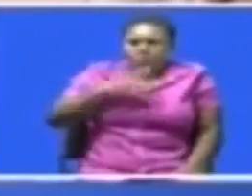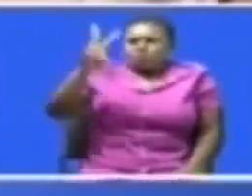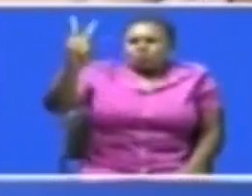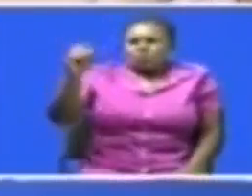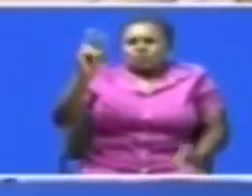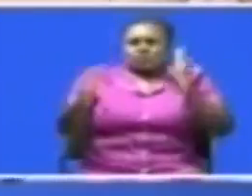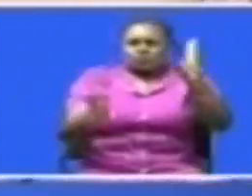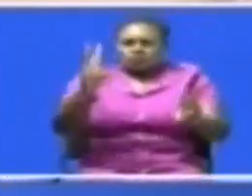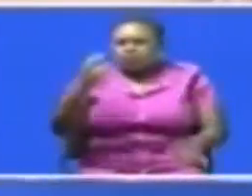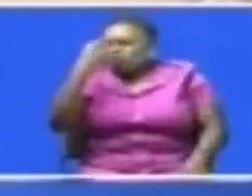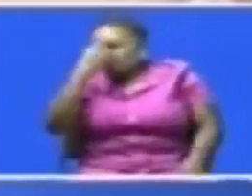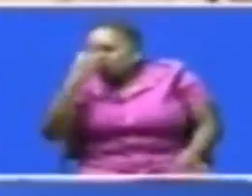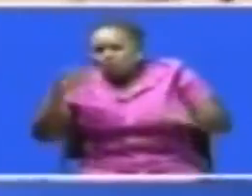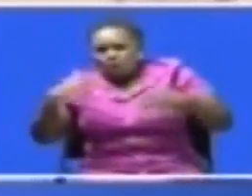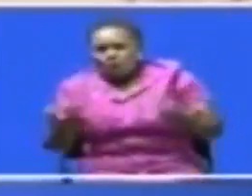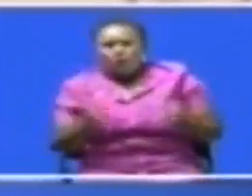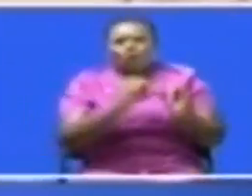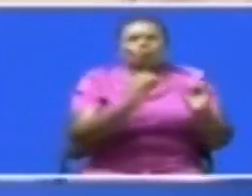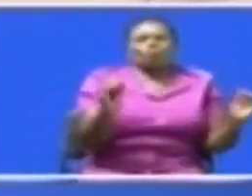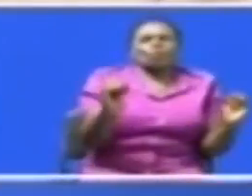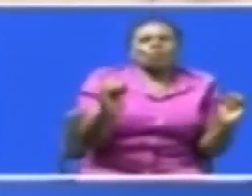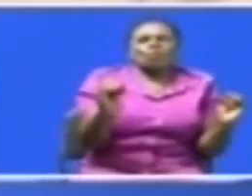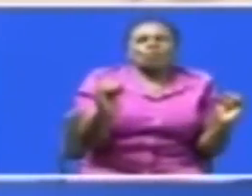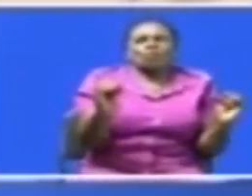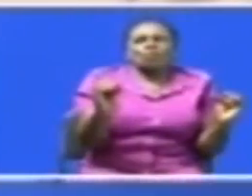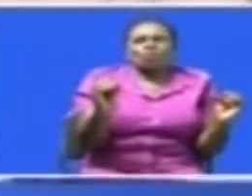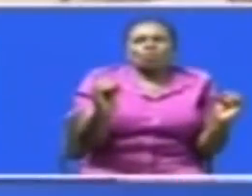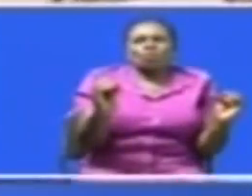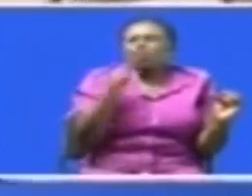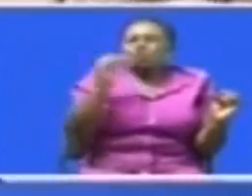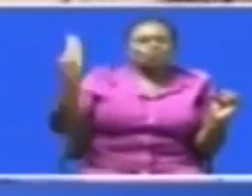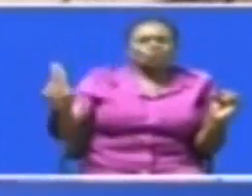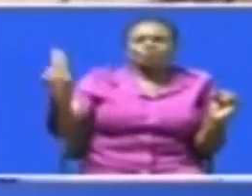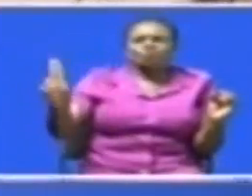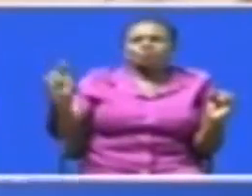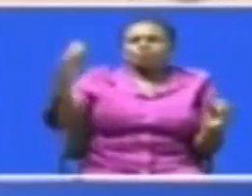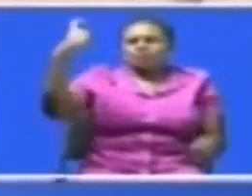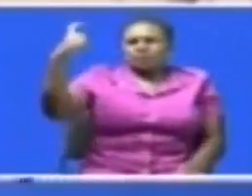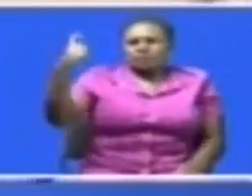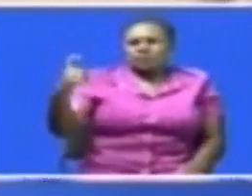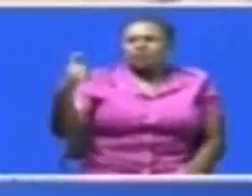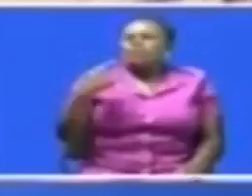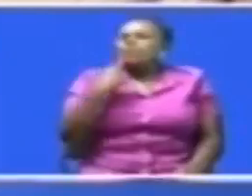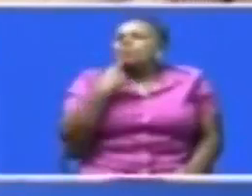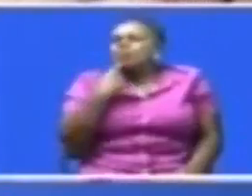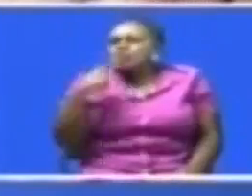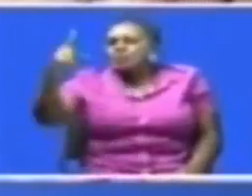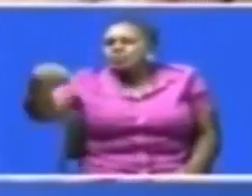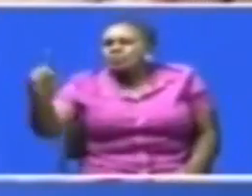whether they want to give William Ruto thoughts or not. It's not Uhuru. His Excellency the retired Moi